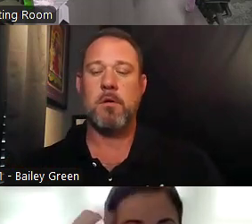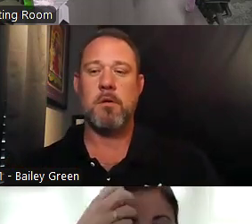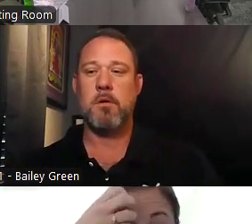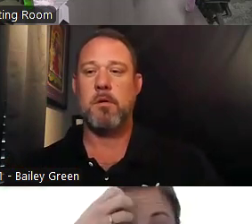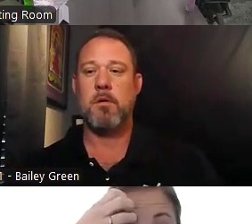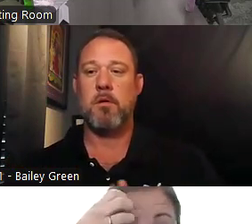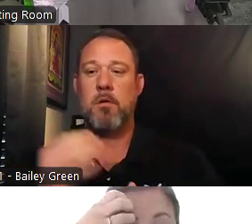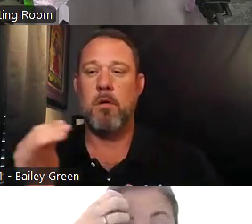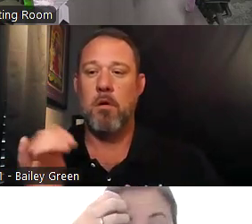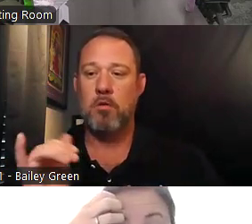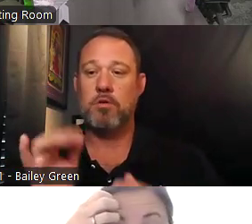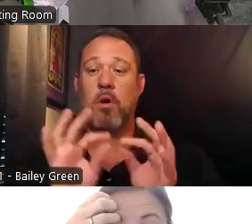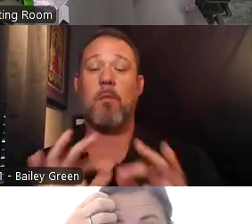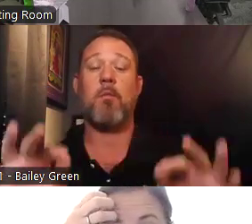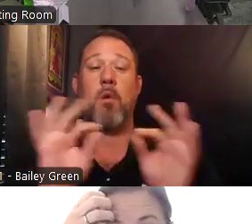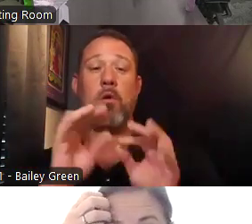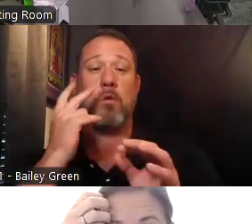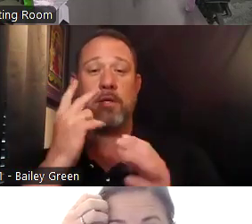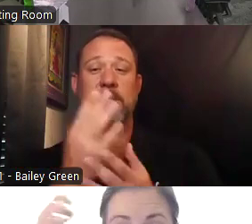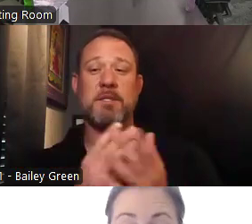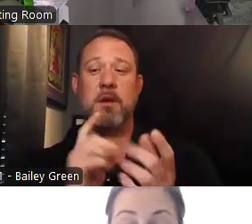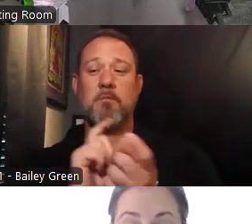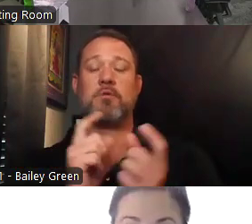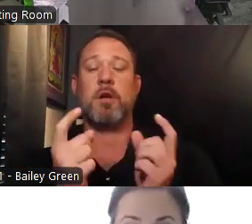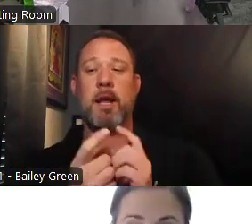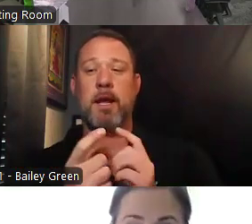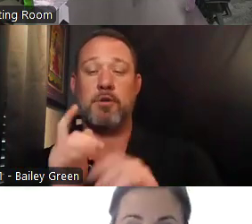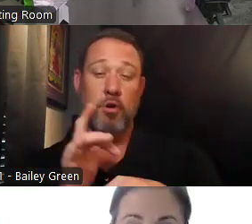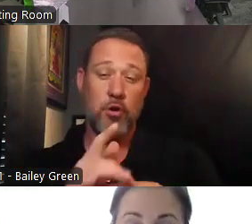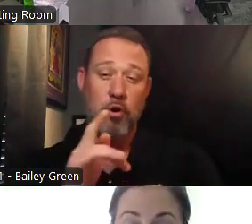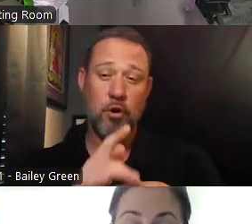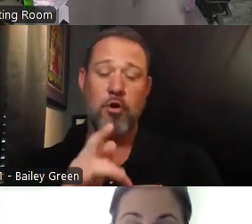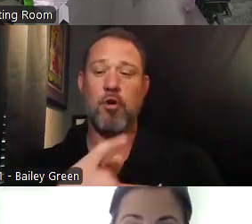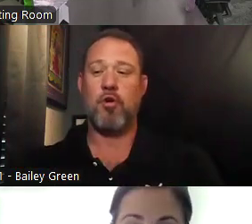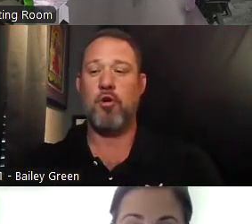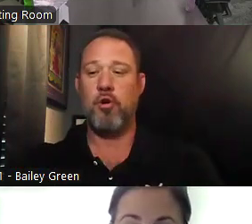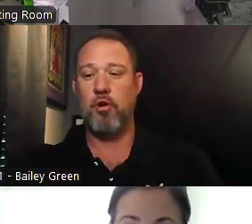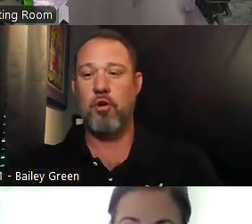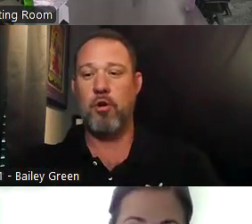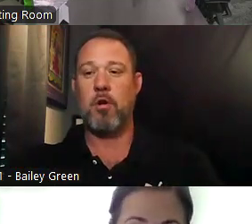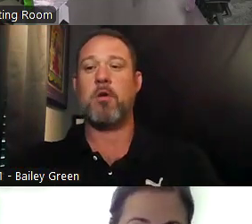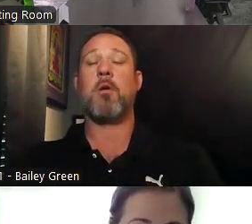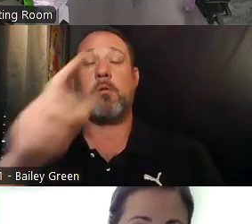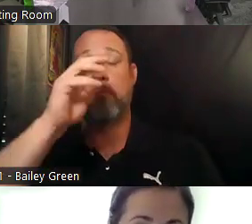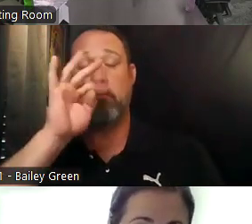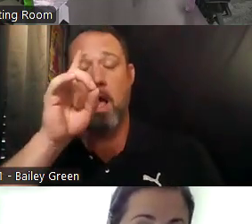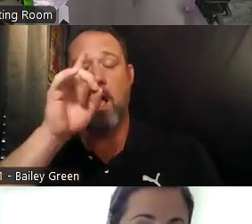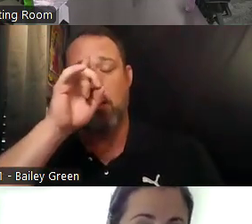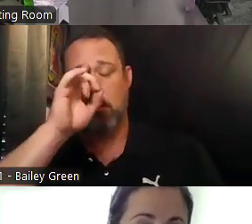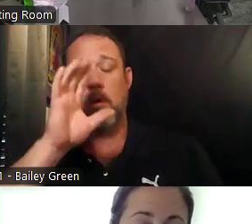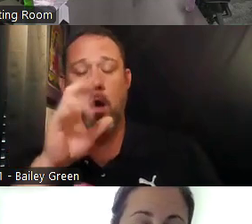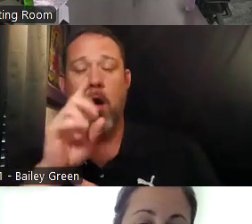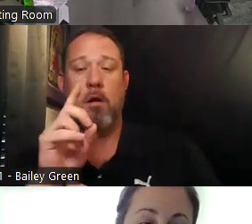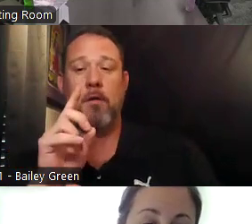What's also important is that we start to see some of these changes even earlier in the mild cognitive impairments as